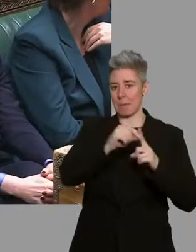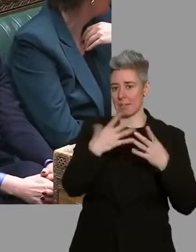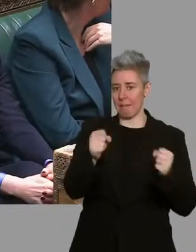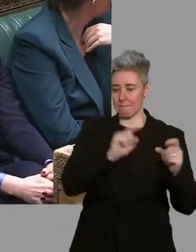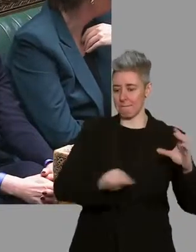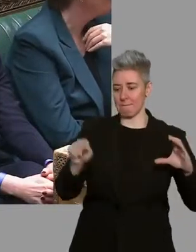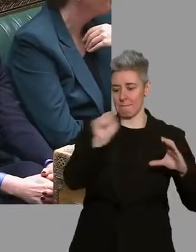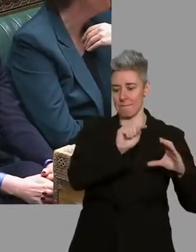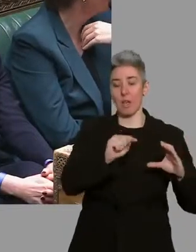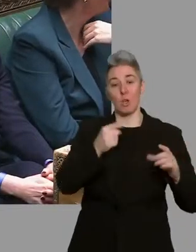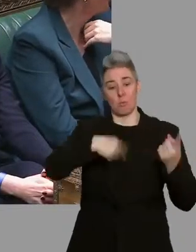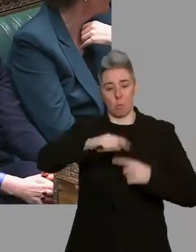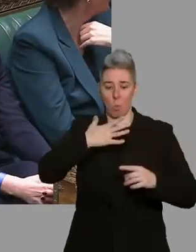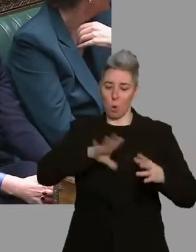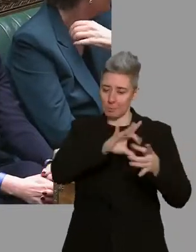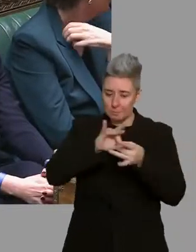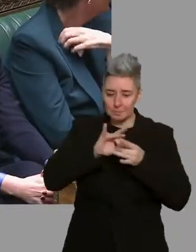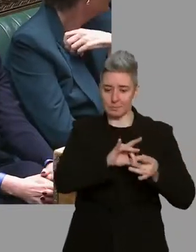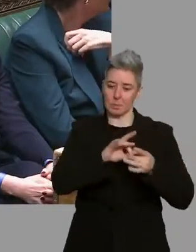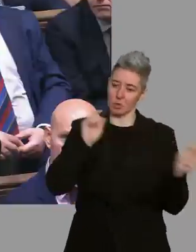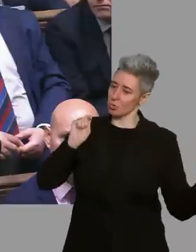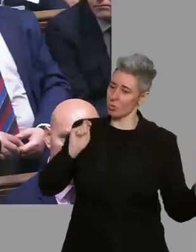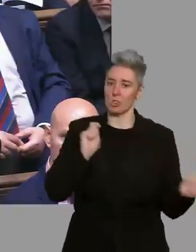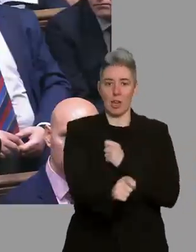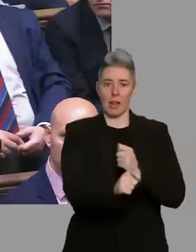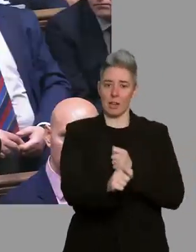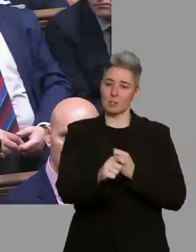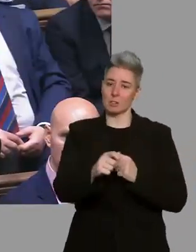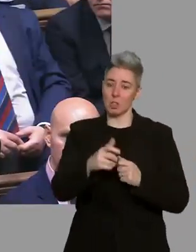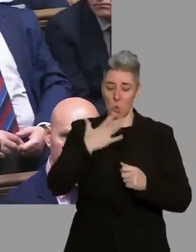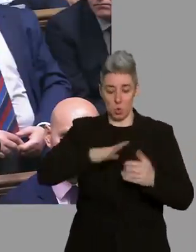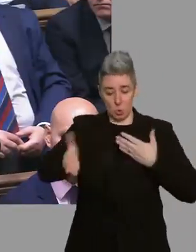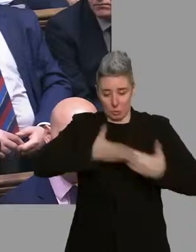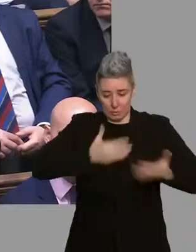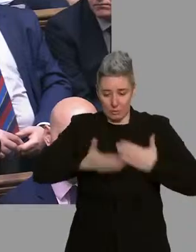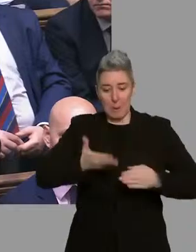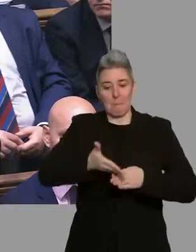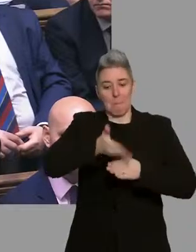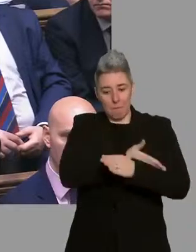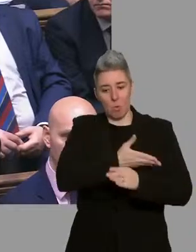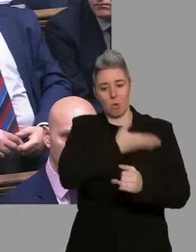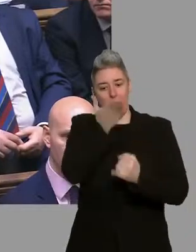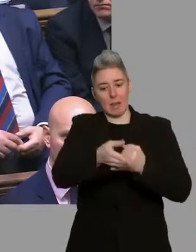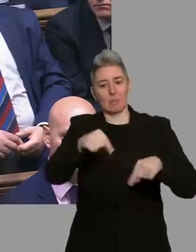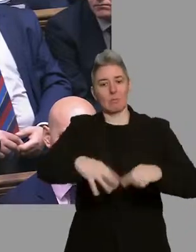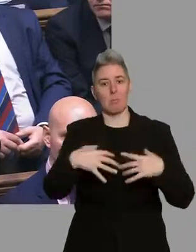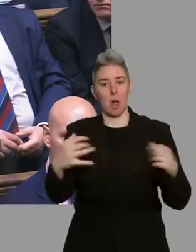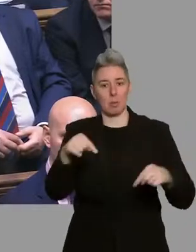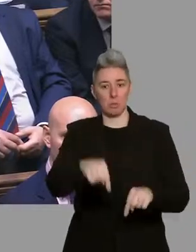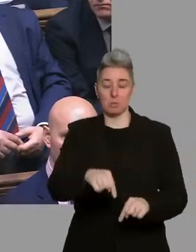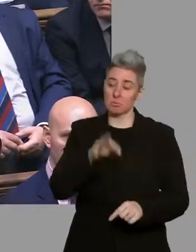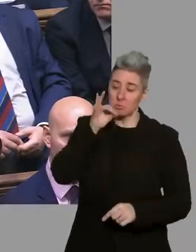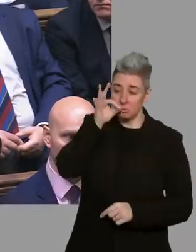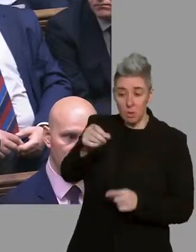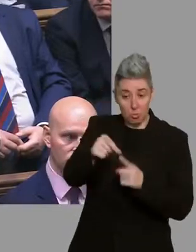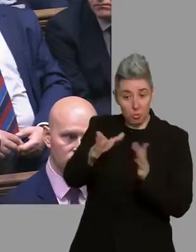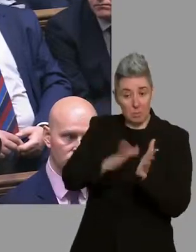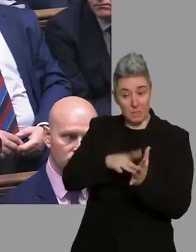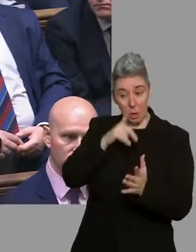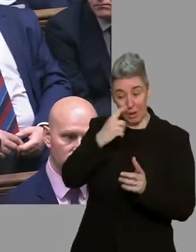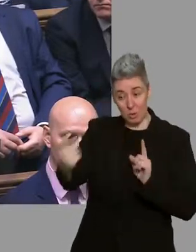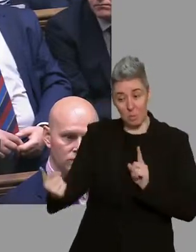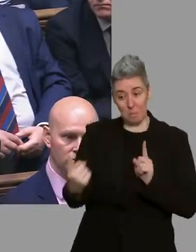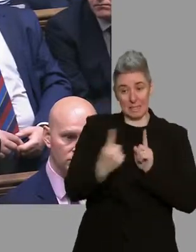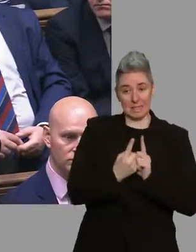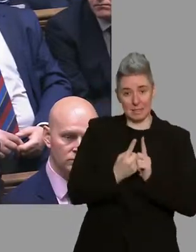address these issues before the end of this Parliament. Will the Prime Minister agree to meet us so we get the full backing of government and deliver